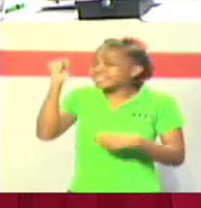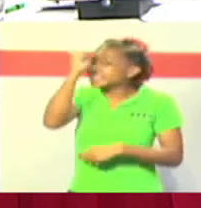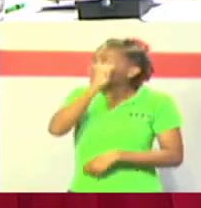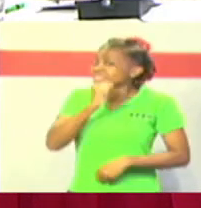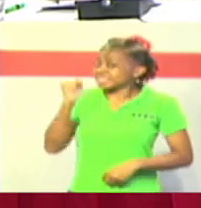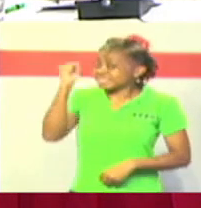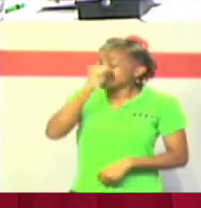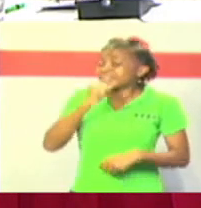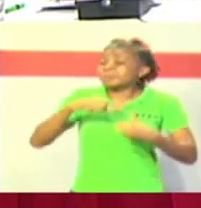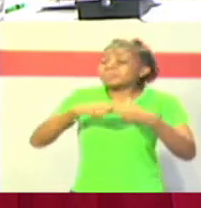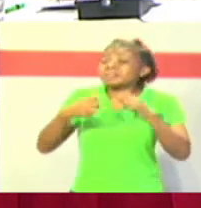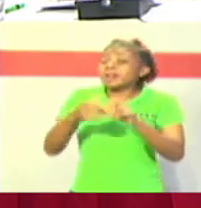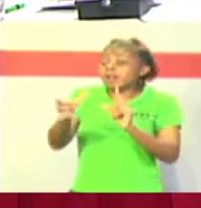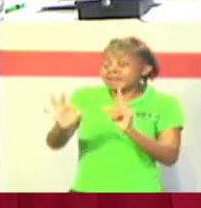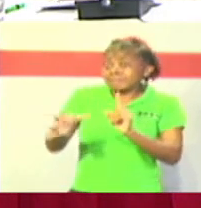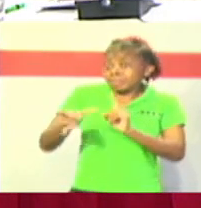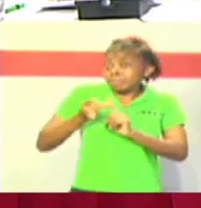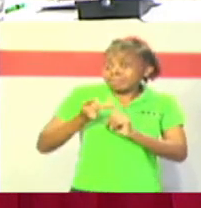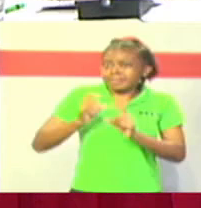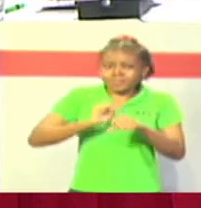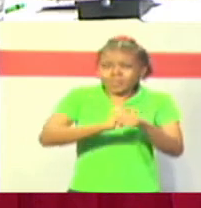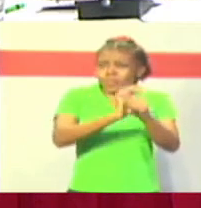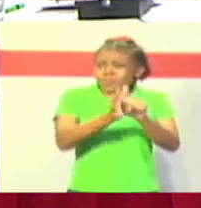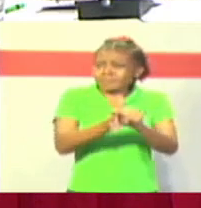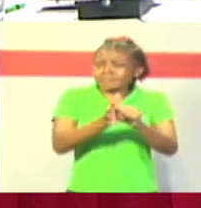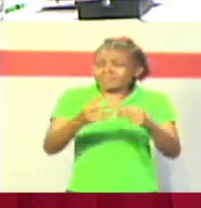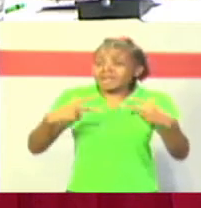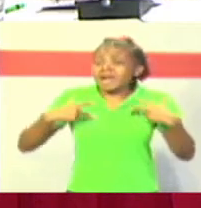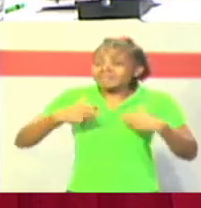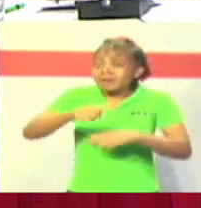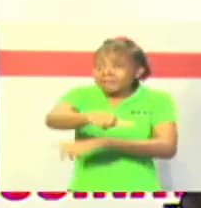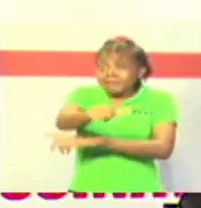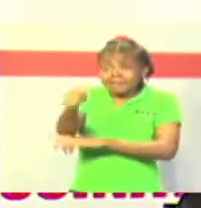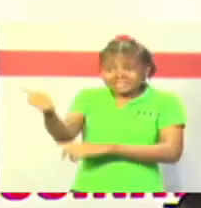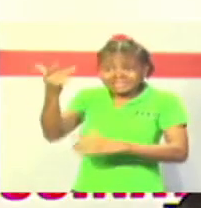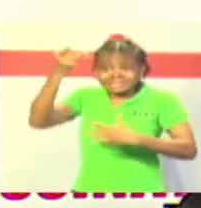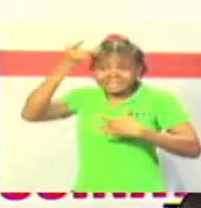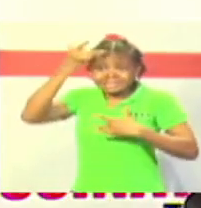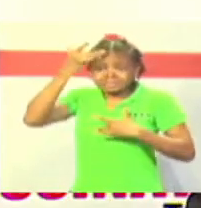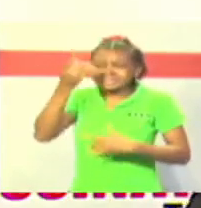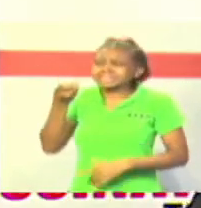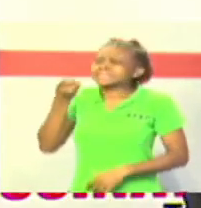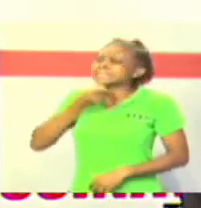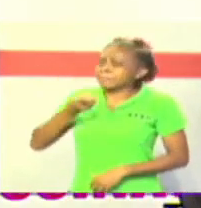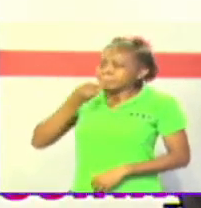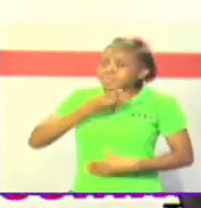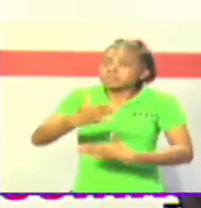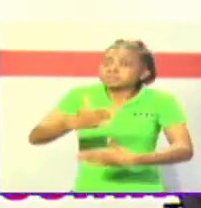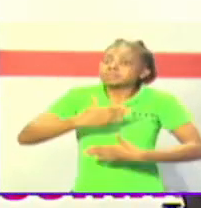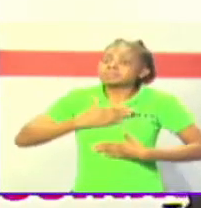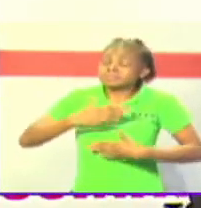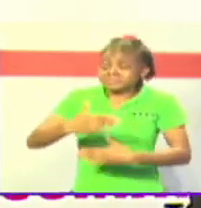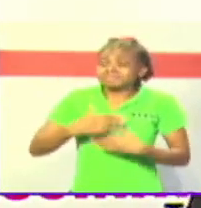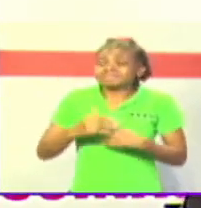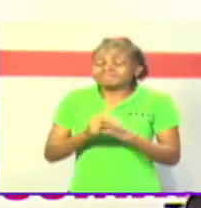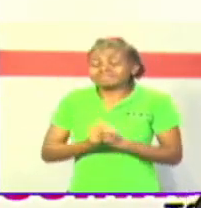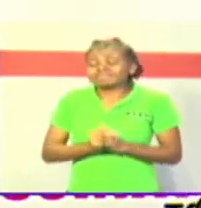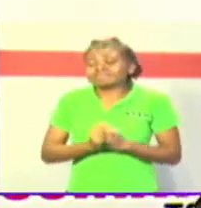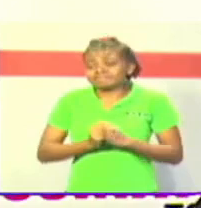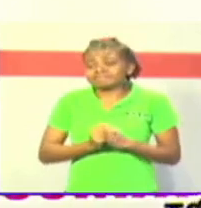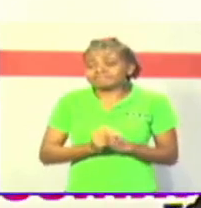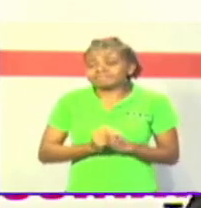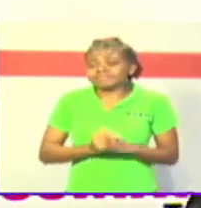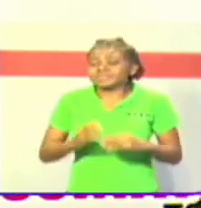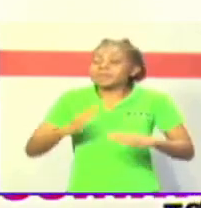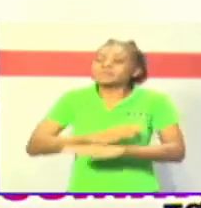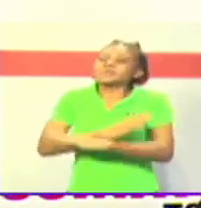to present the latest GIS update. Good morning, Mushan. Thank you. CMO Dr. Parashram, CEO